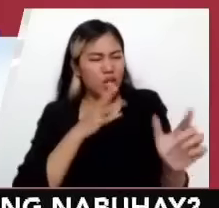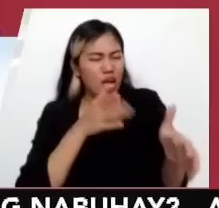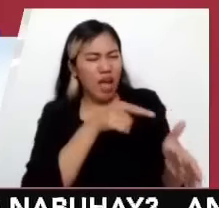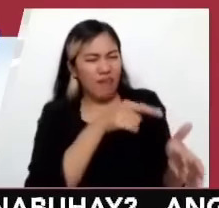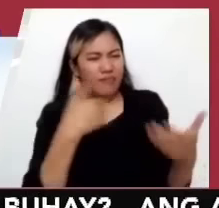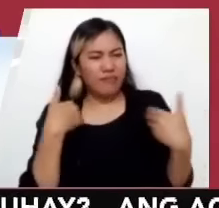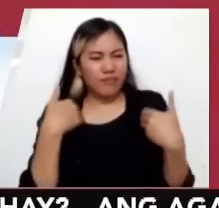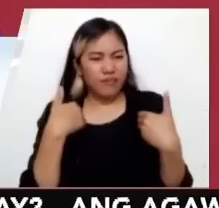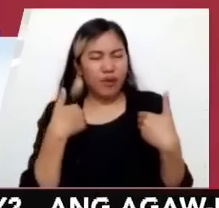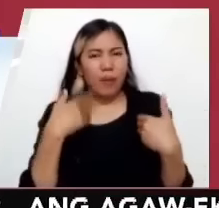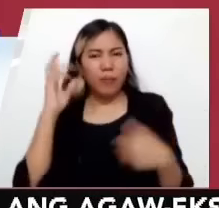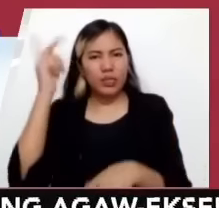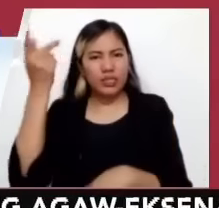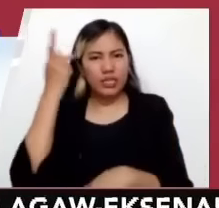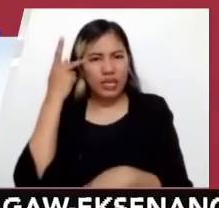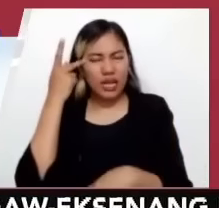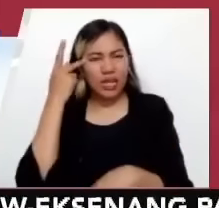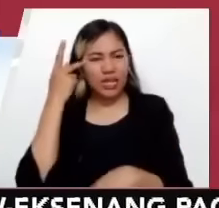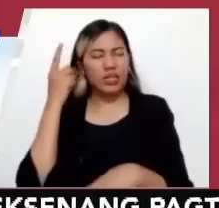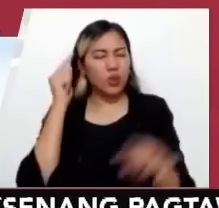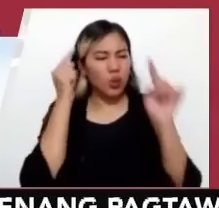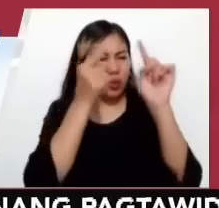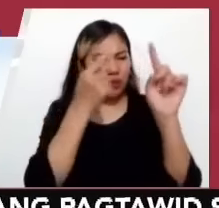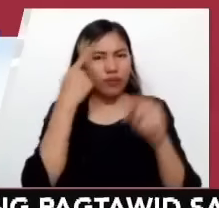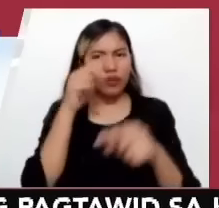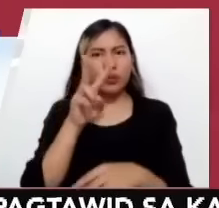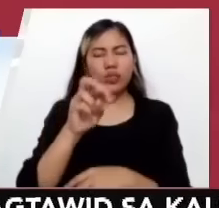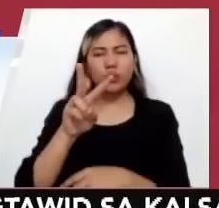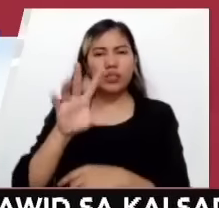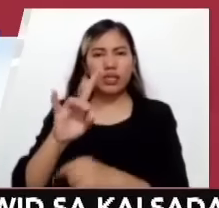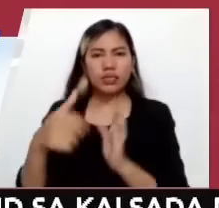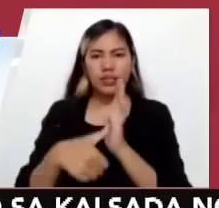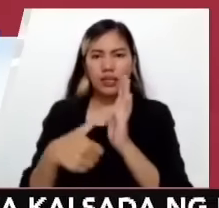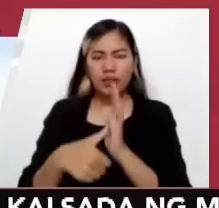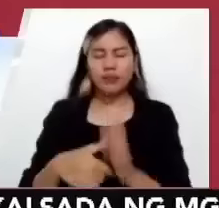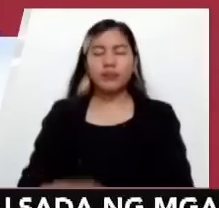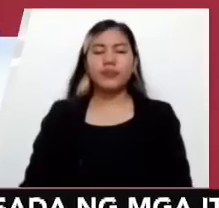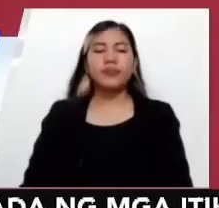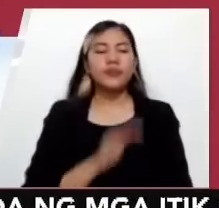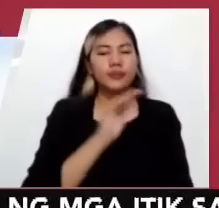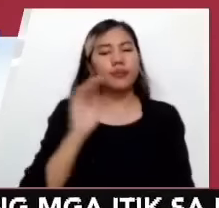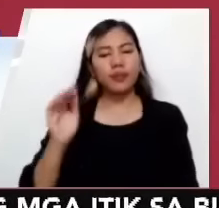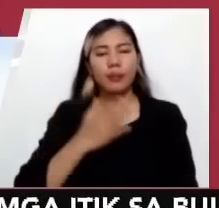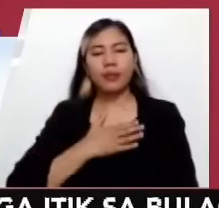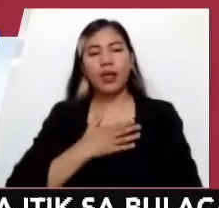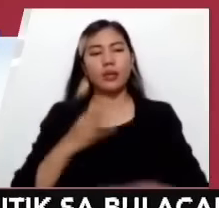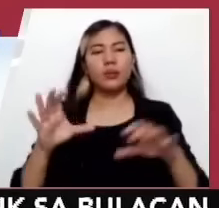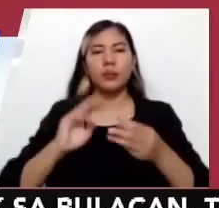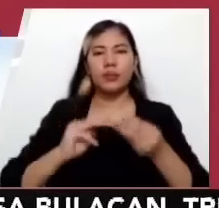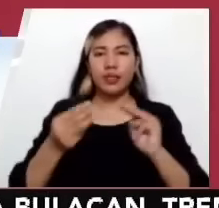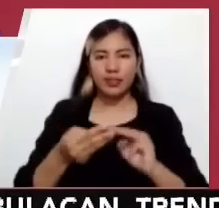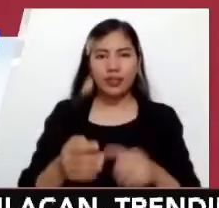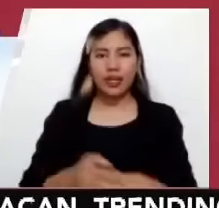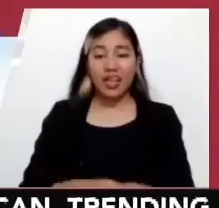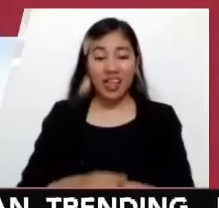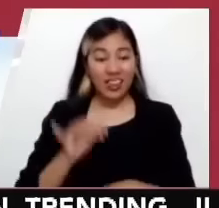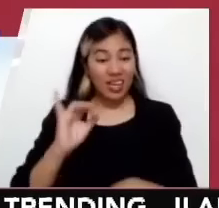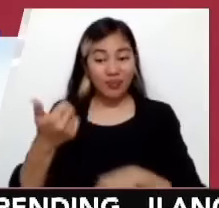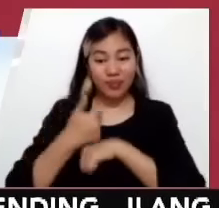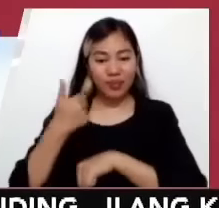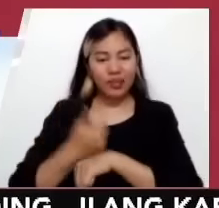2028 elections my colleagues these accusations are not only untrue they are